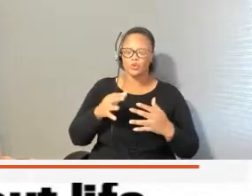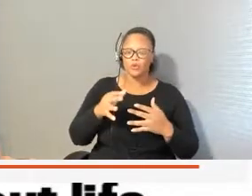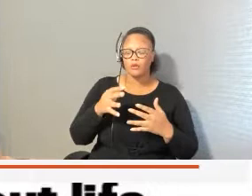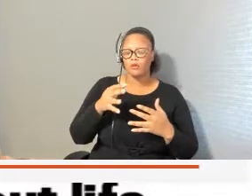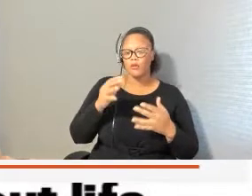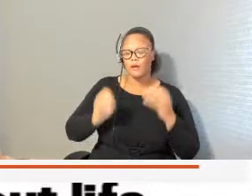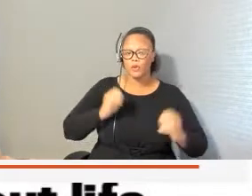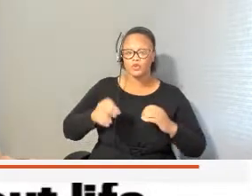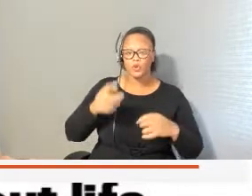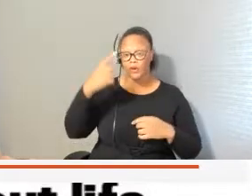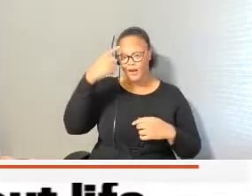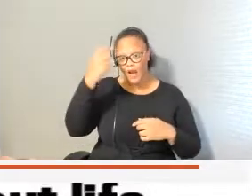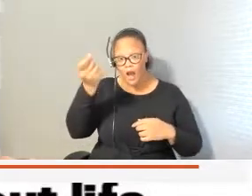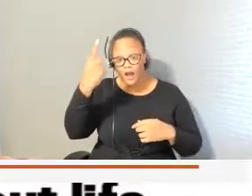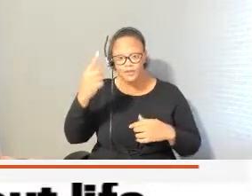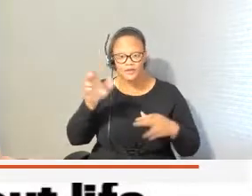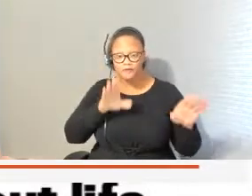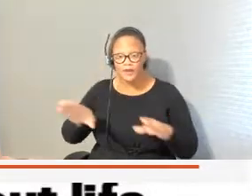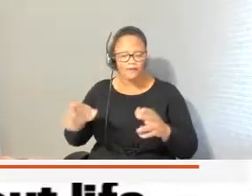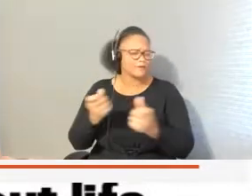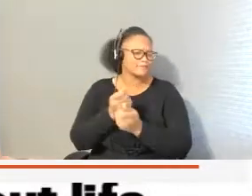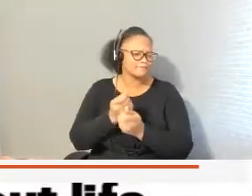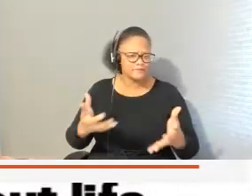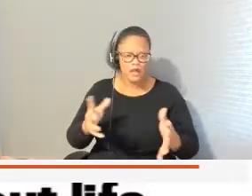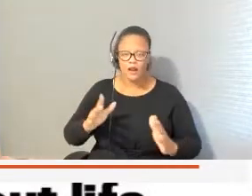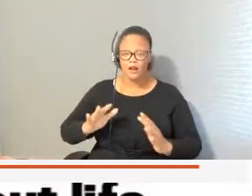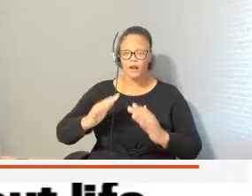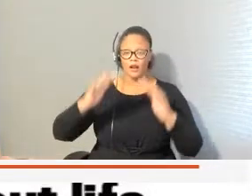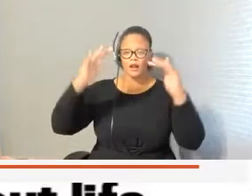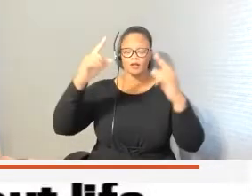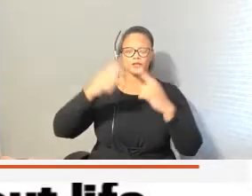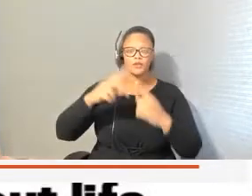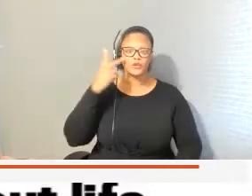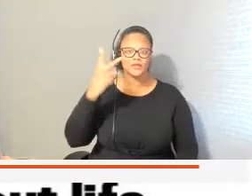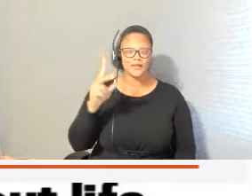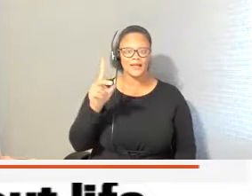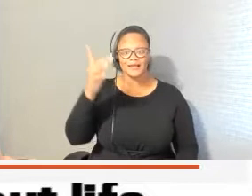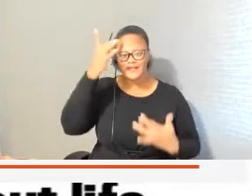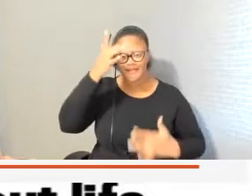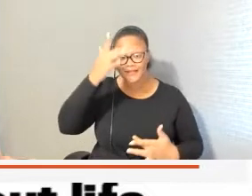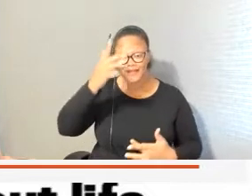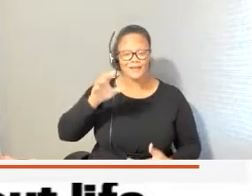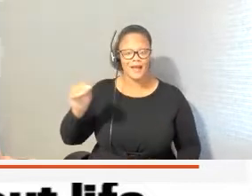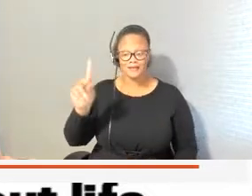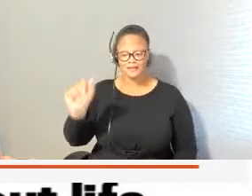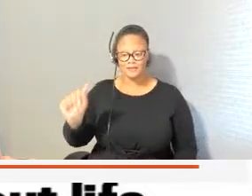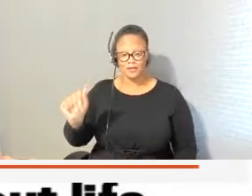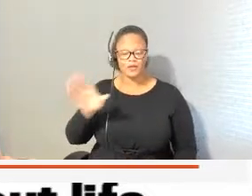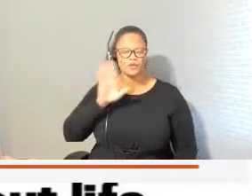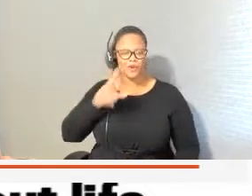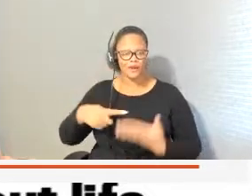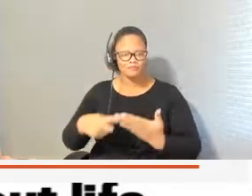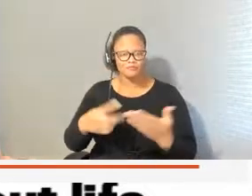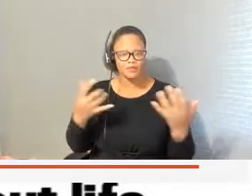cognitive behavior, you name it, all the way up to where we see disease and disabilities, which we're talking about today with